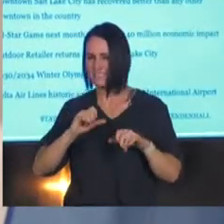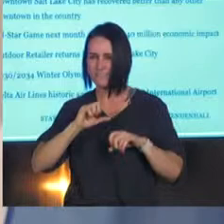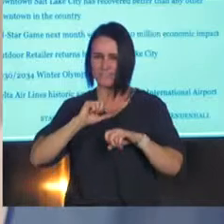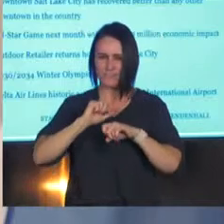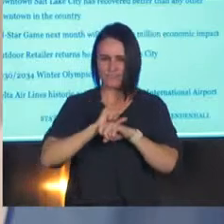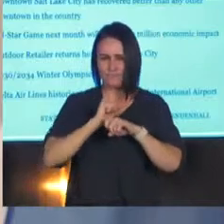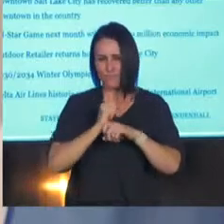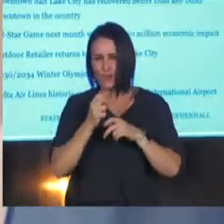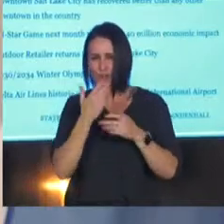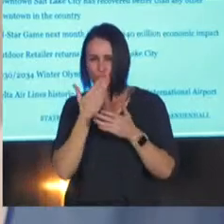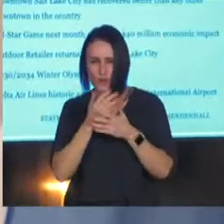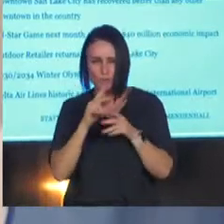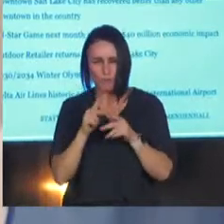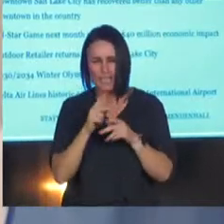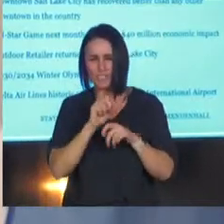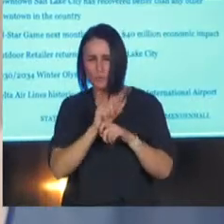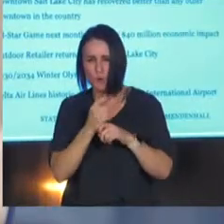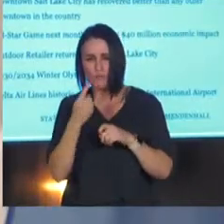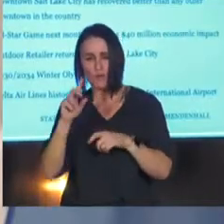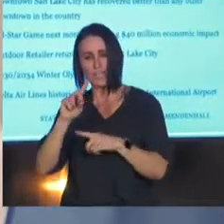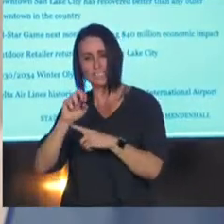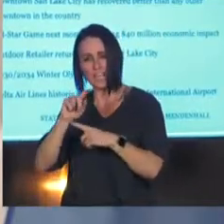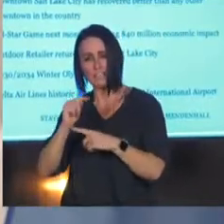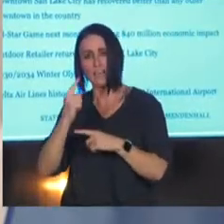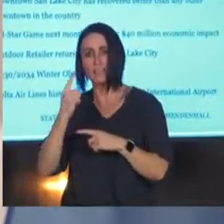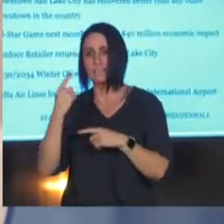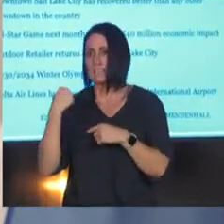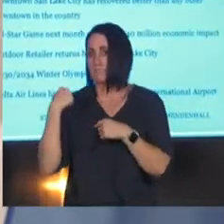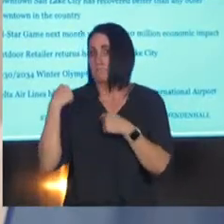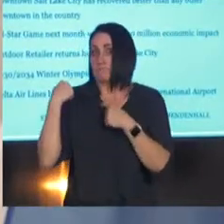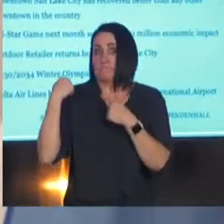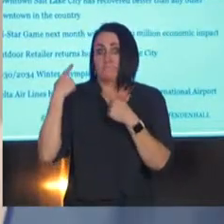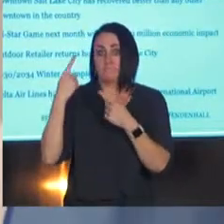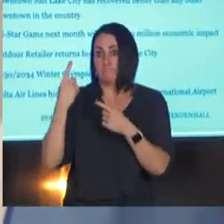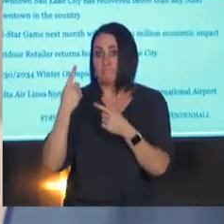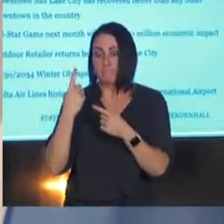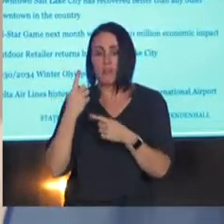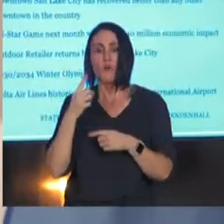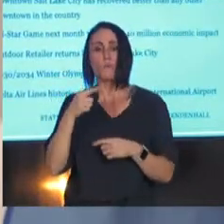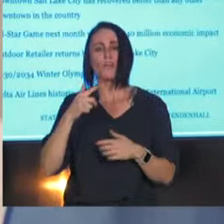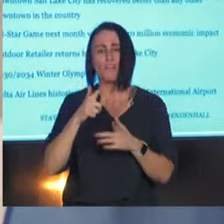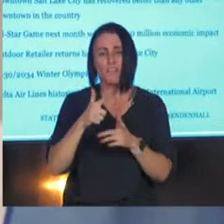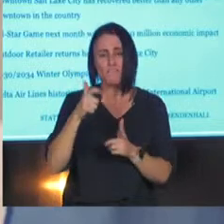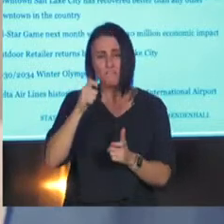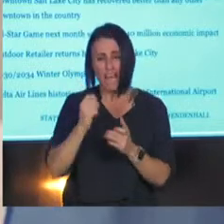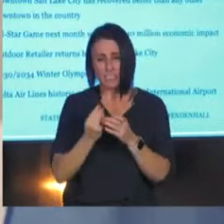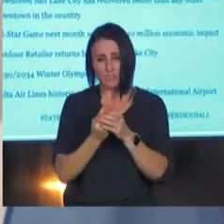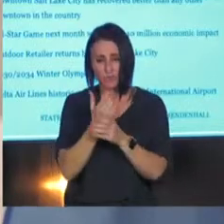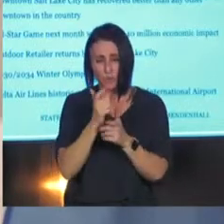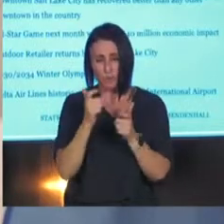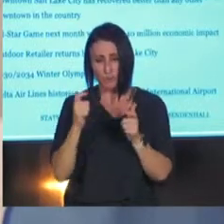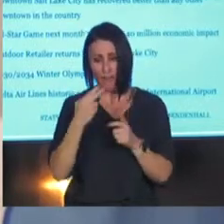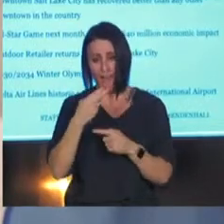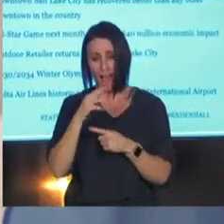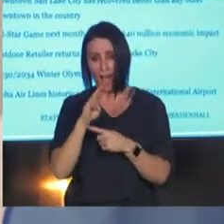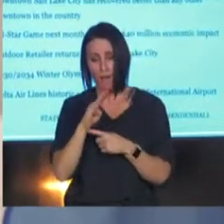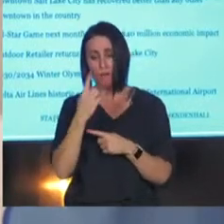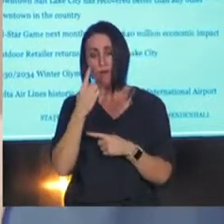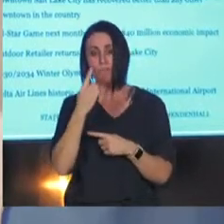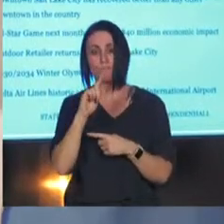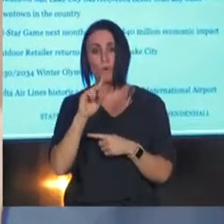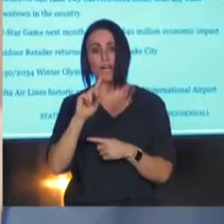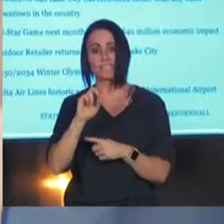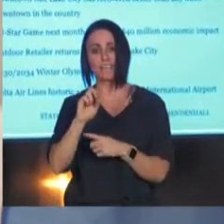least 2044. Salt Lake City we are the fastest growing hub for Delta